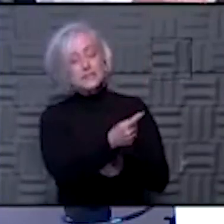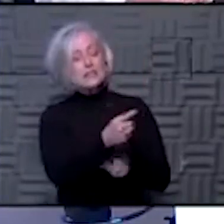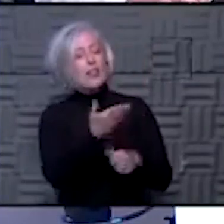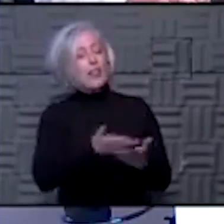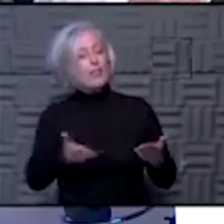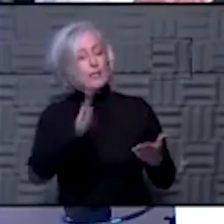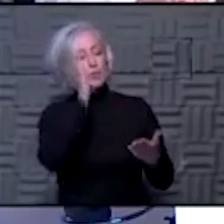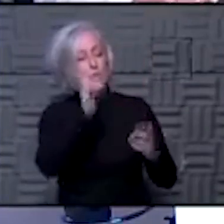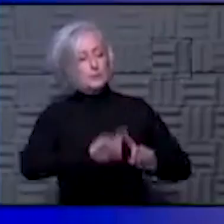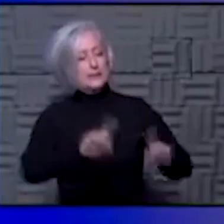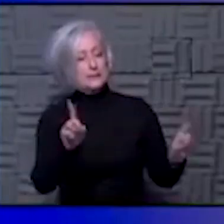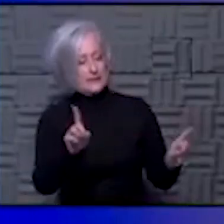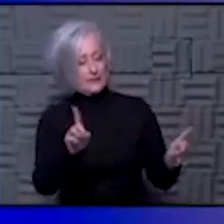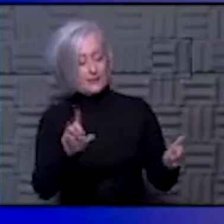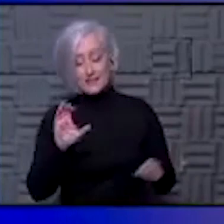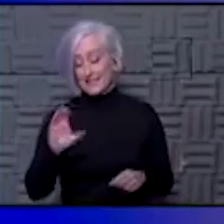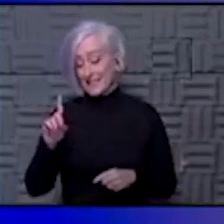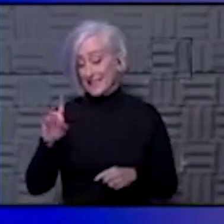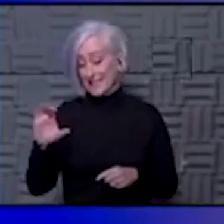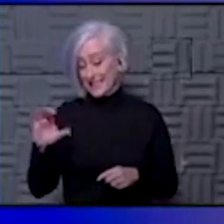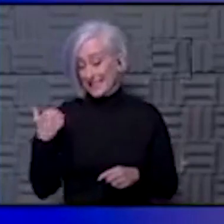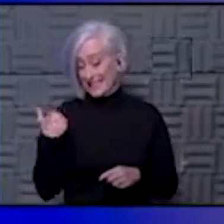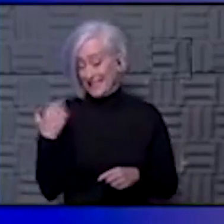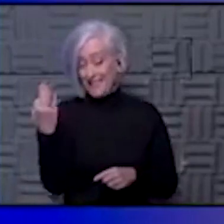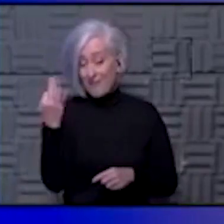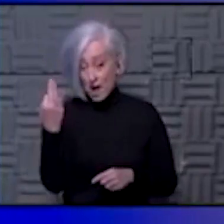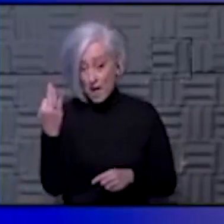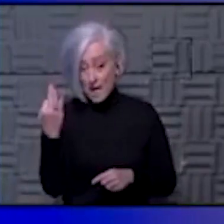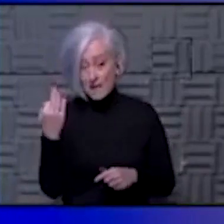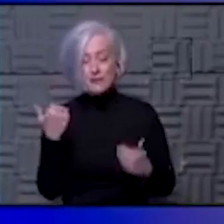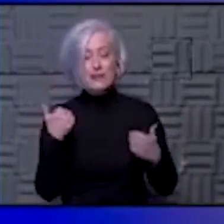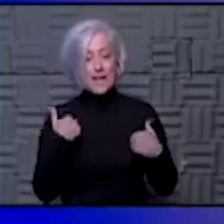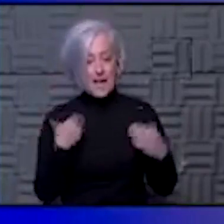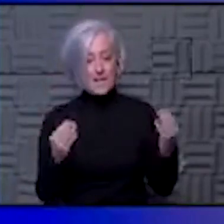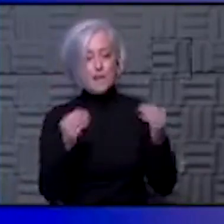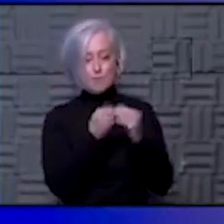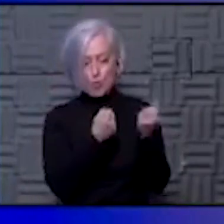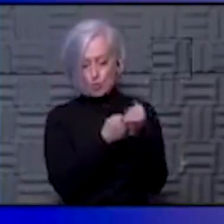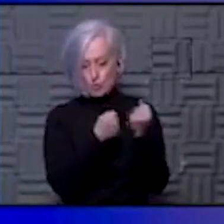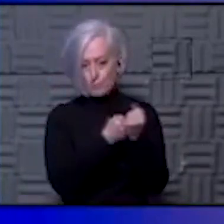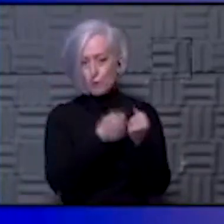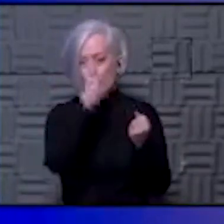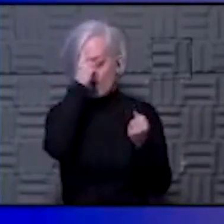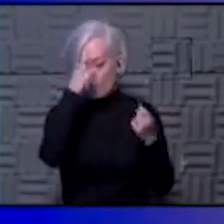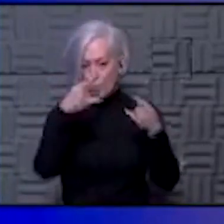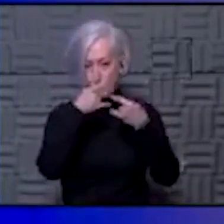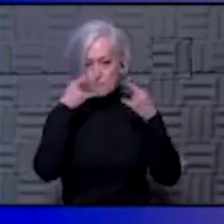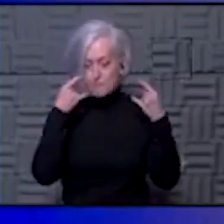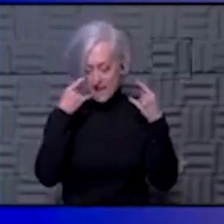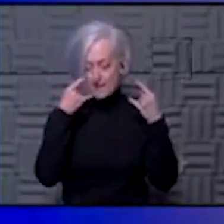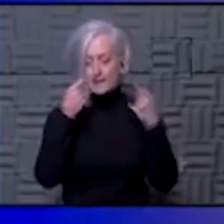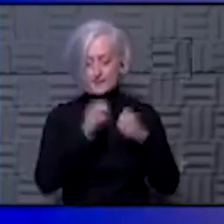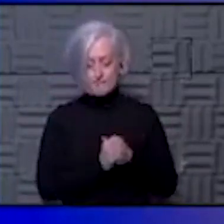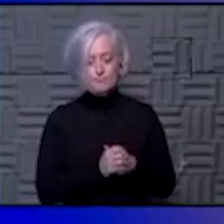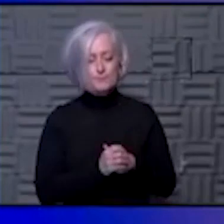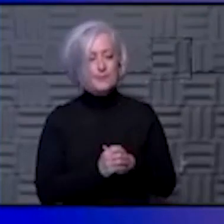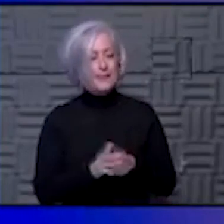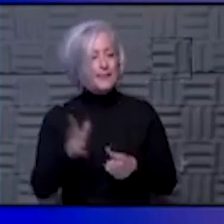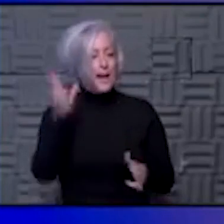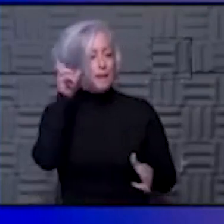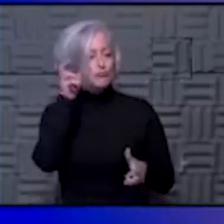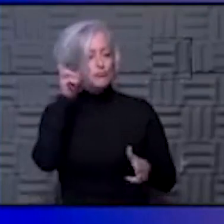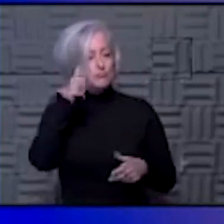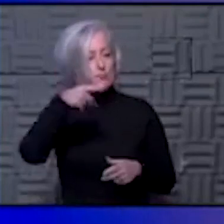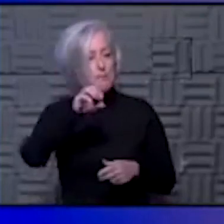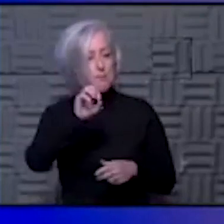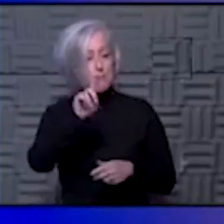even on Friday or Saturday, came out and had more backing and endorsement of mask wearing as well. I listened to a